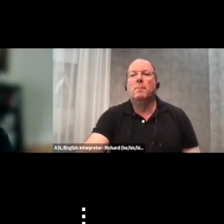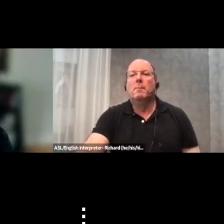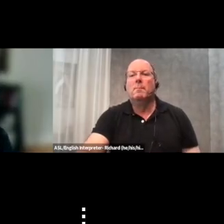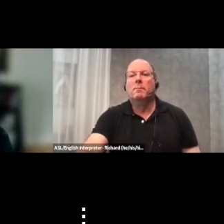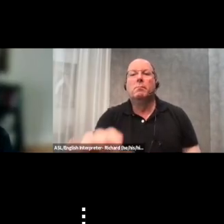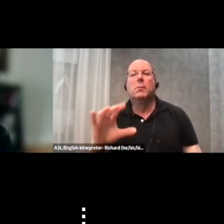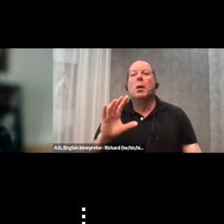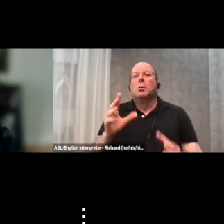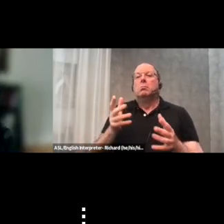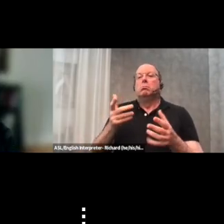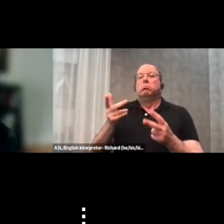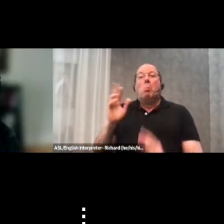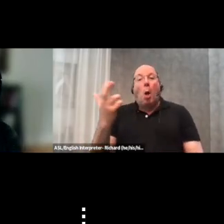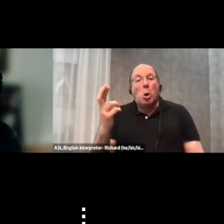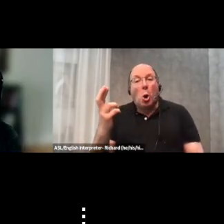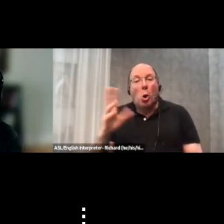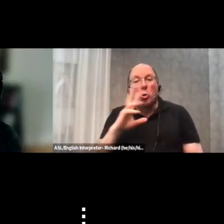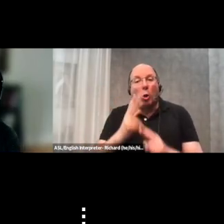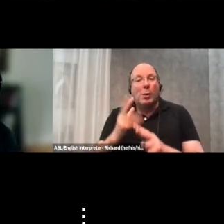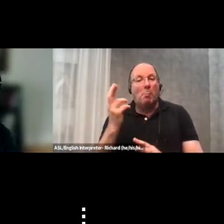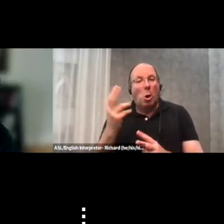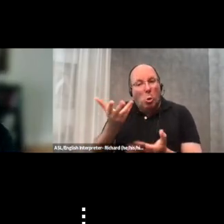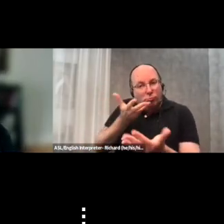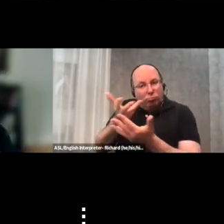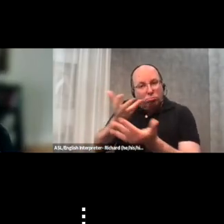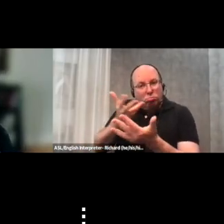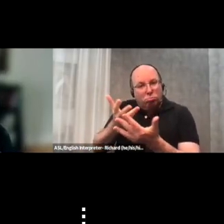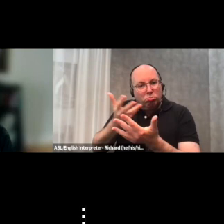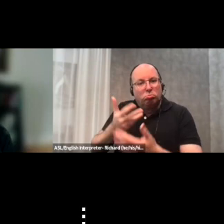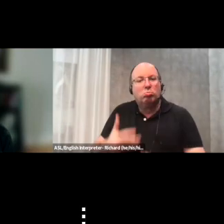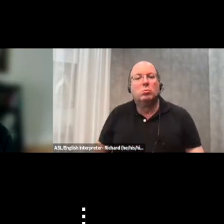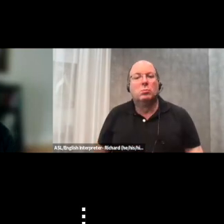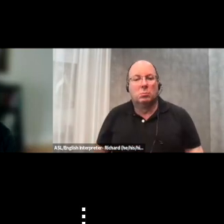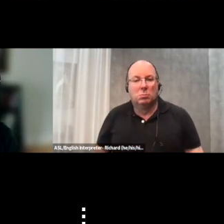Talking to your partners. Absolutely.